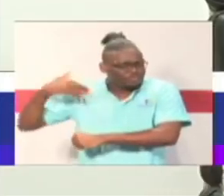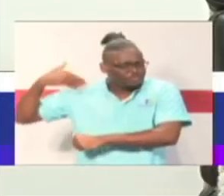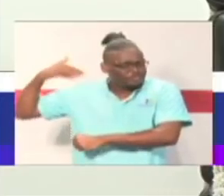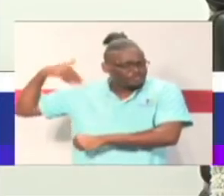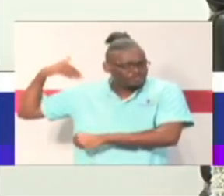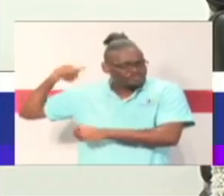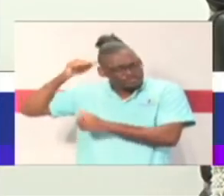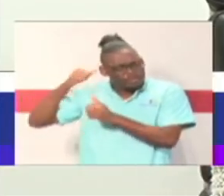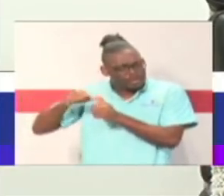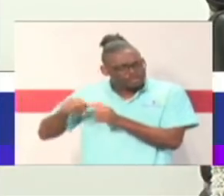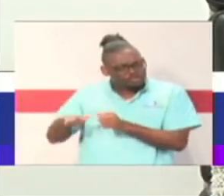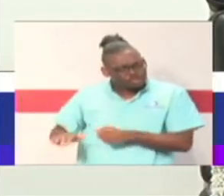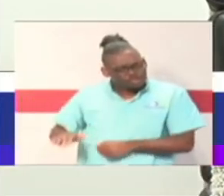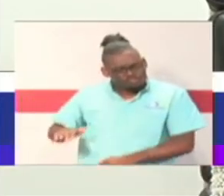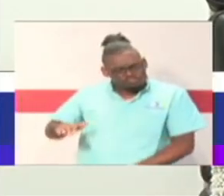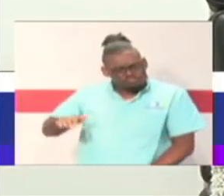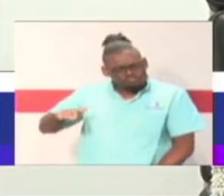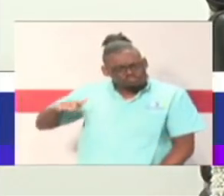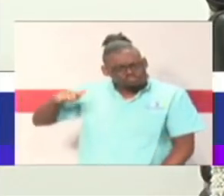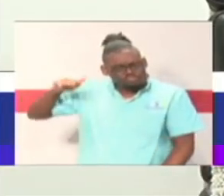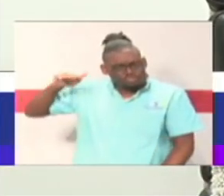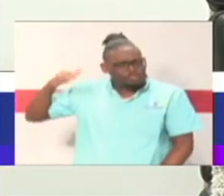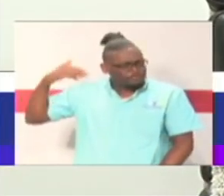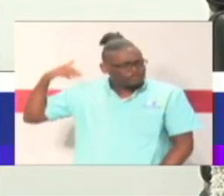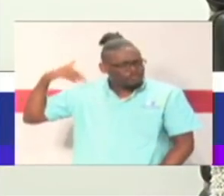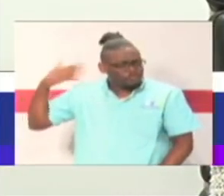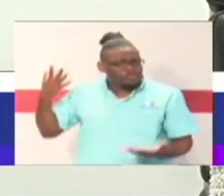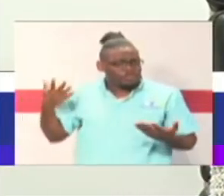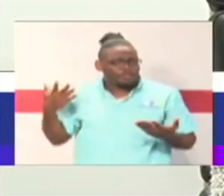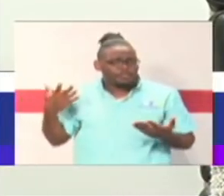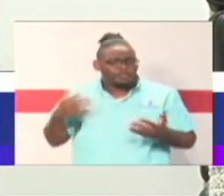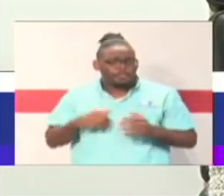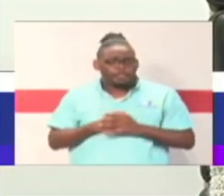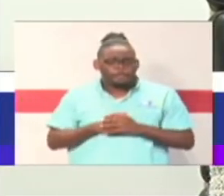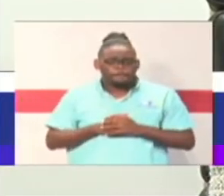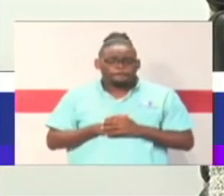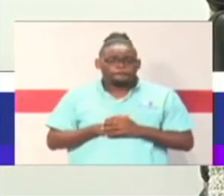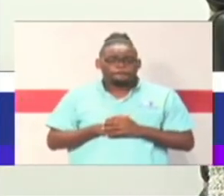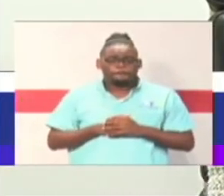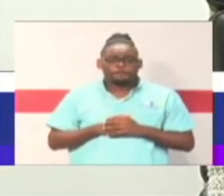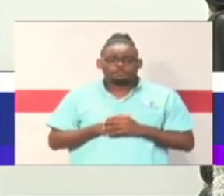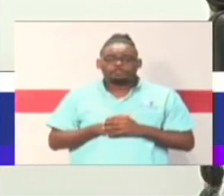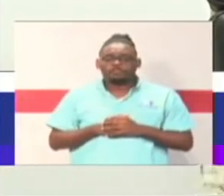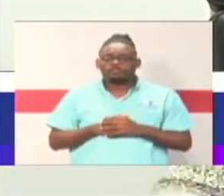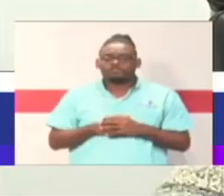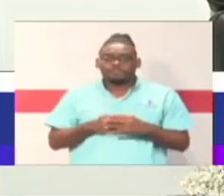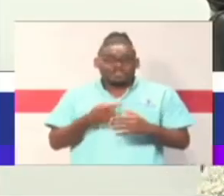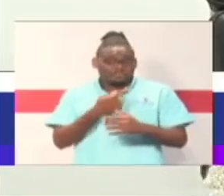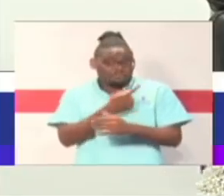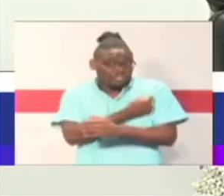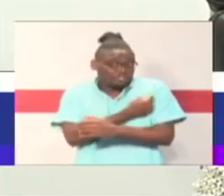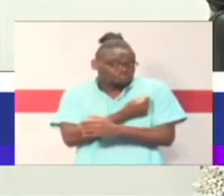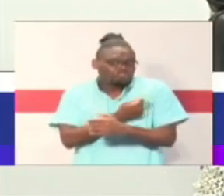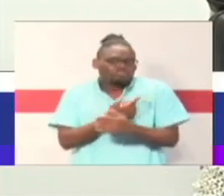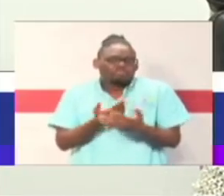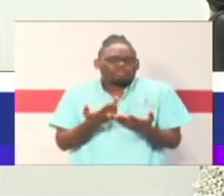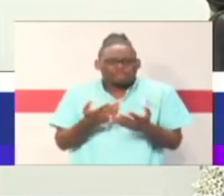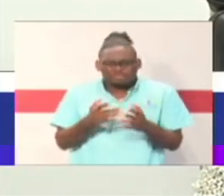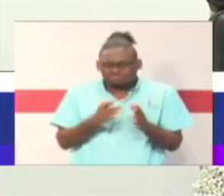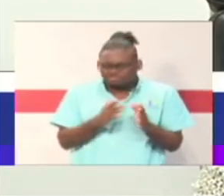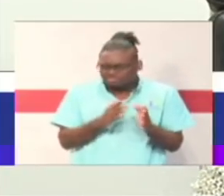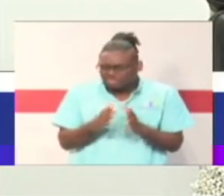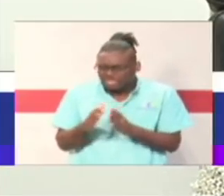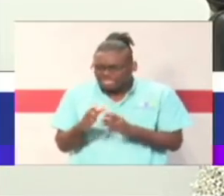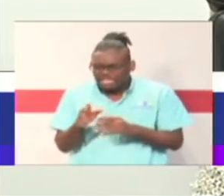So regarding the vaccination status of persons, CMO would have shared, and I'd like to just remind everyone that